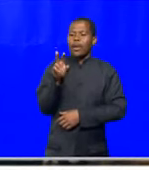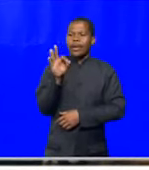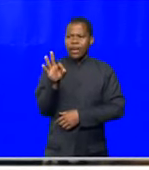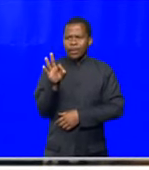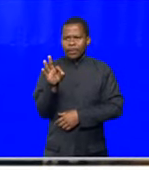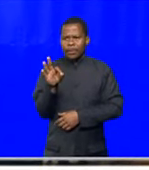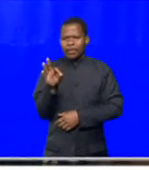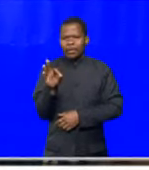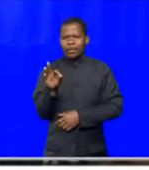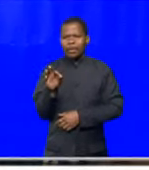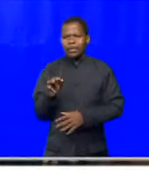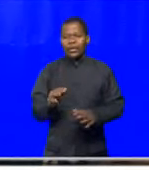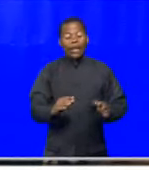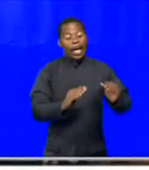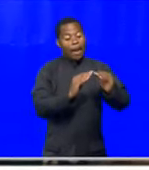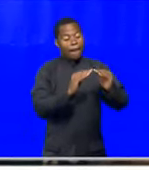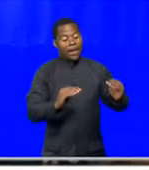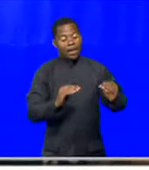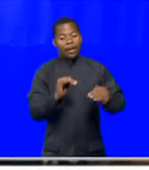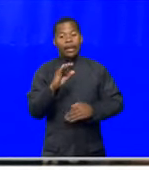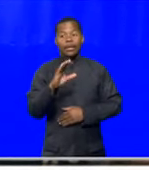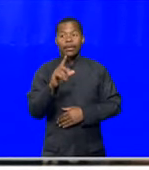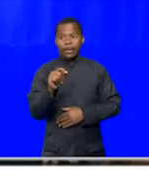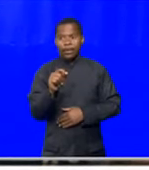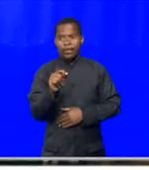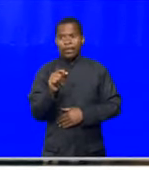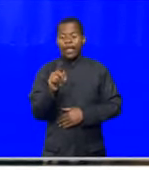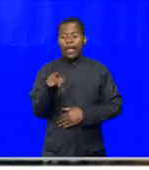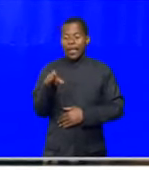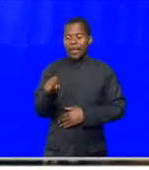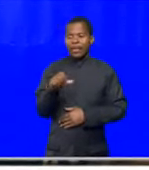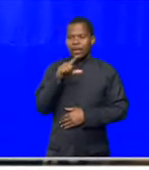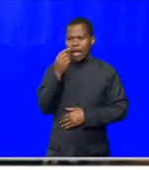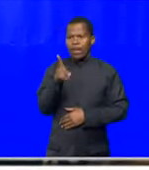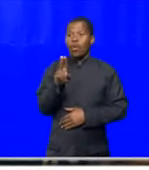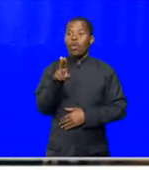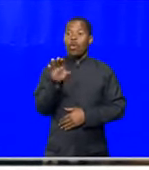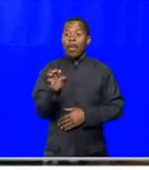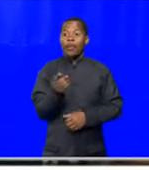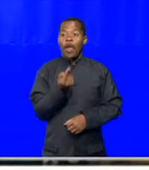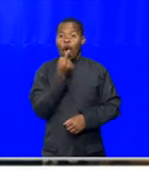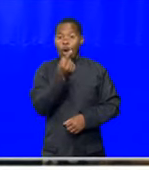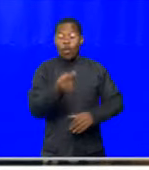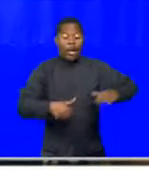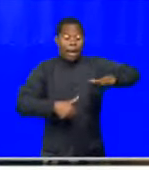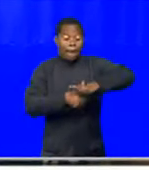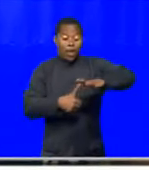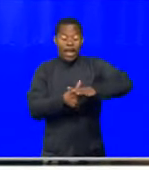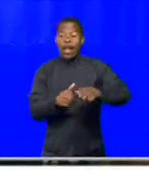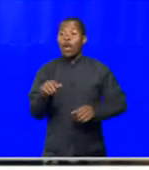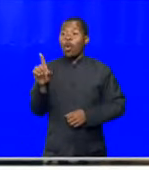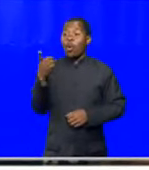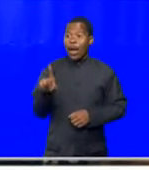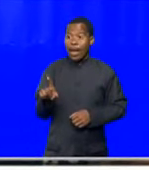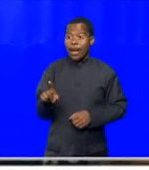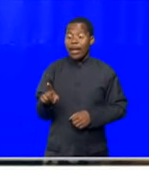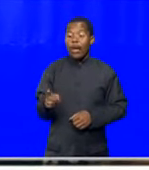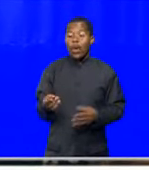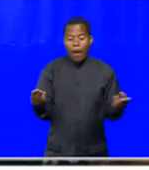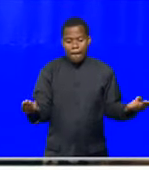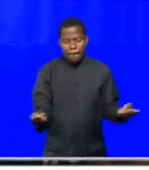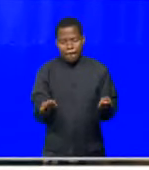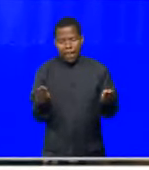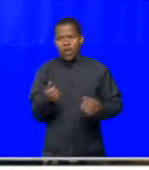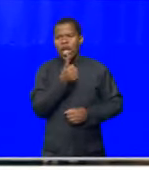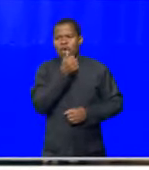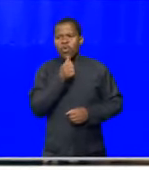Ministry of Information, Communications and Technology Principal Secretary Peshaya Dube says it is important for everyone who uses radio